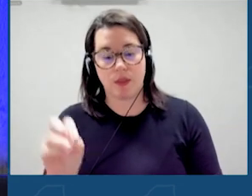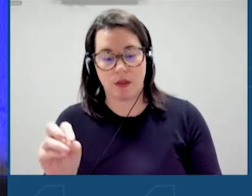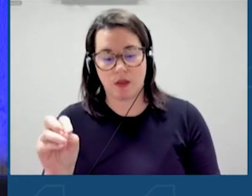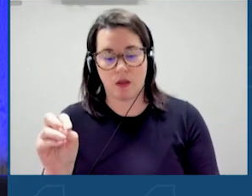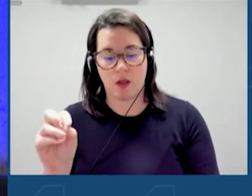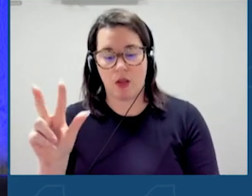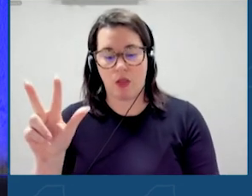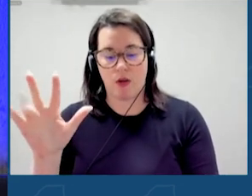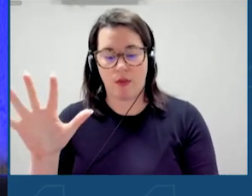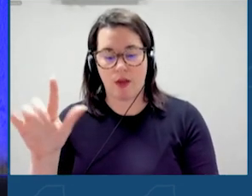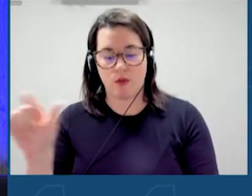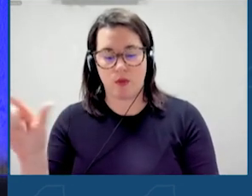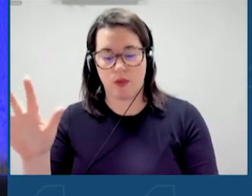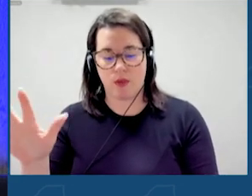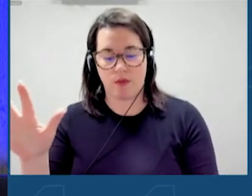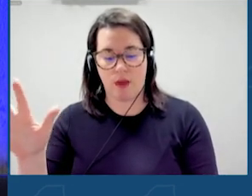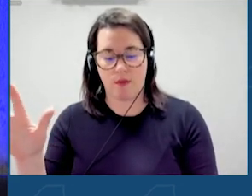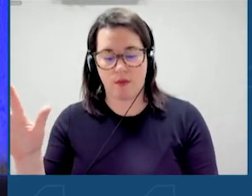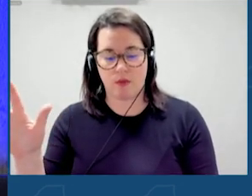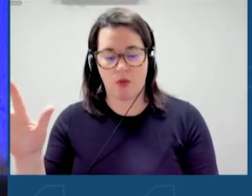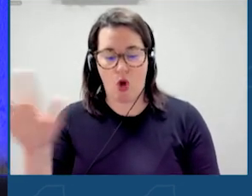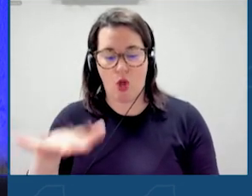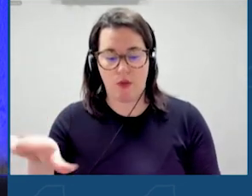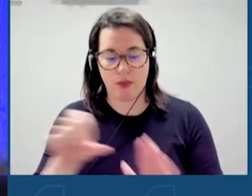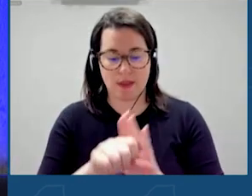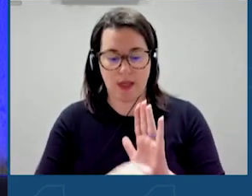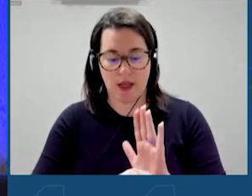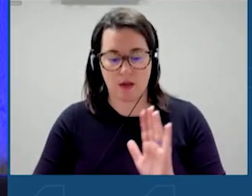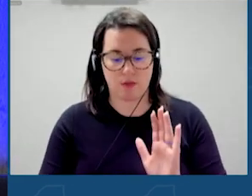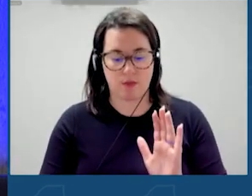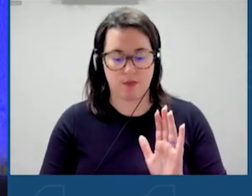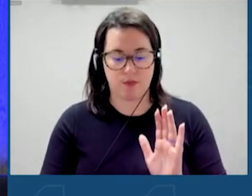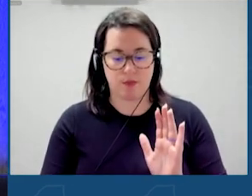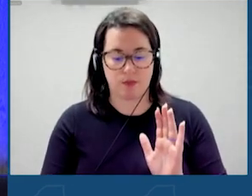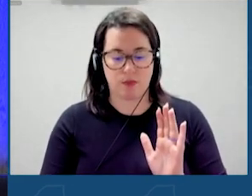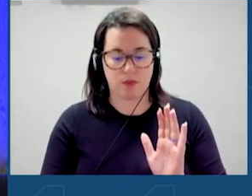same time frame, all over the state, all over. And more than half